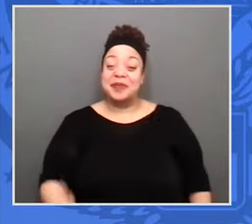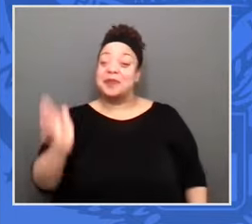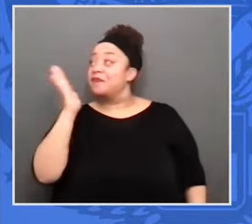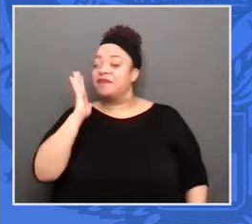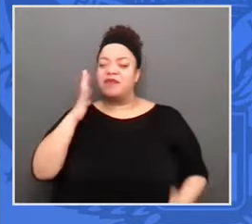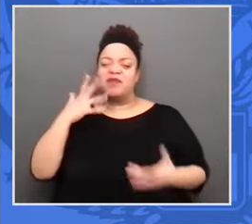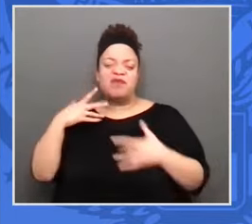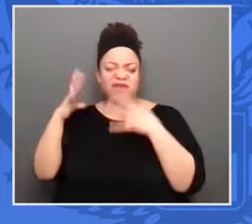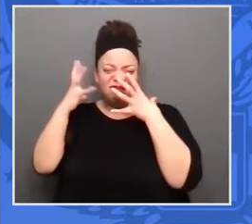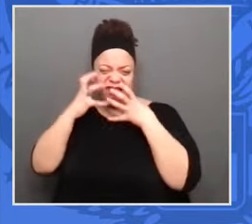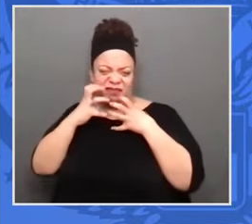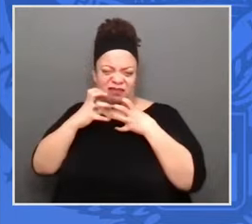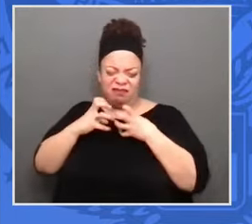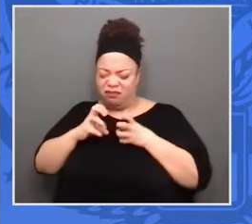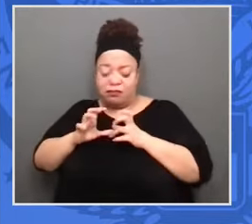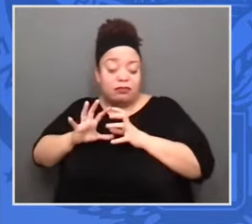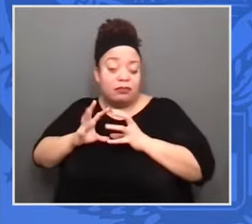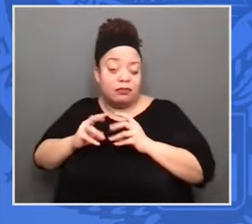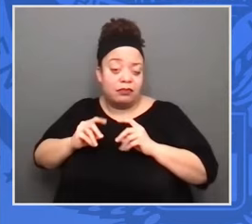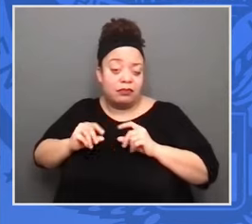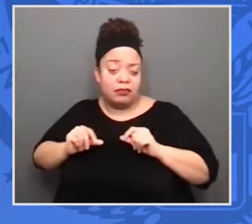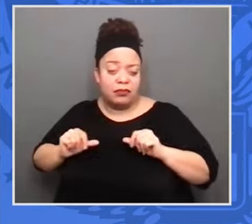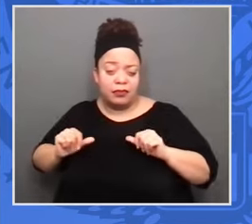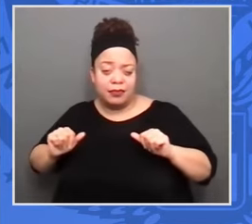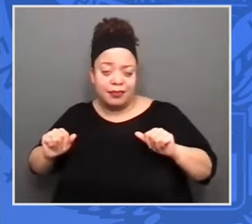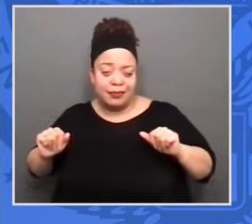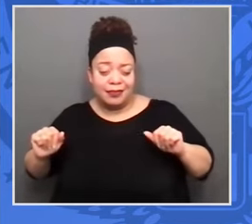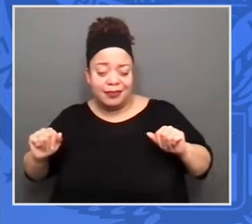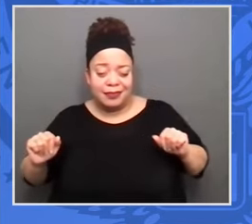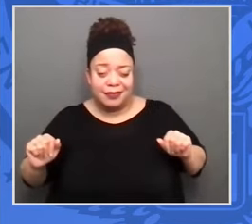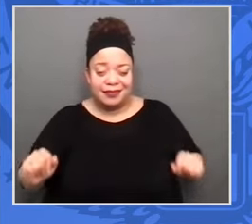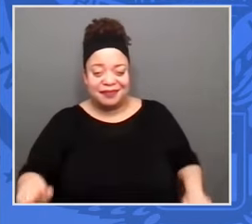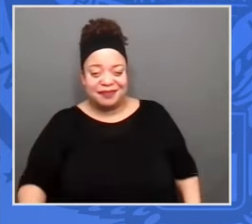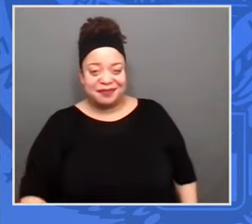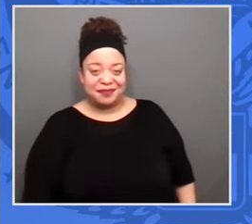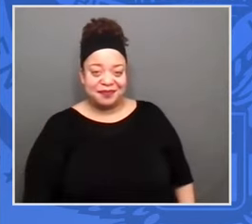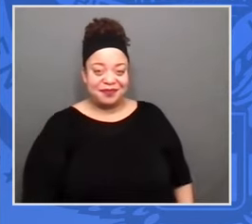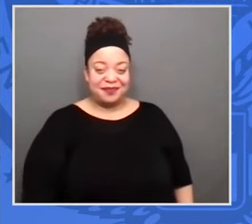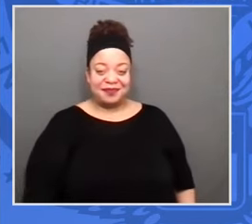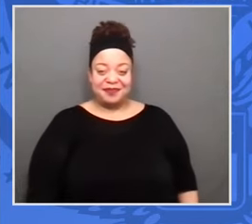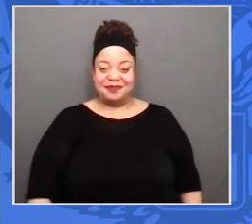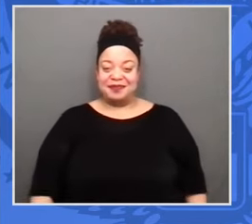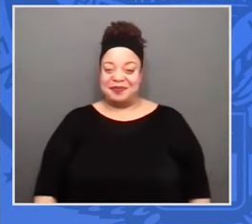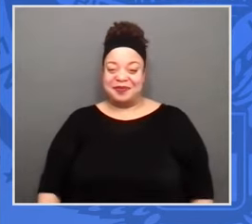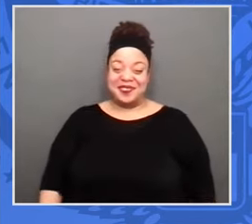Well, big wheels roll through fields where sunlight